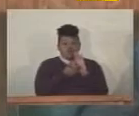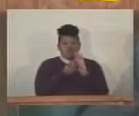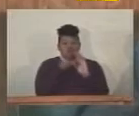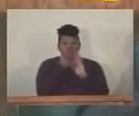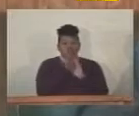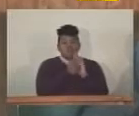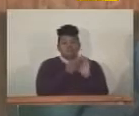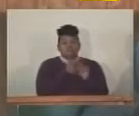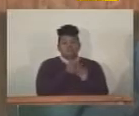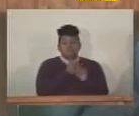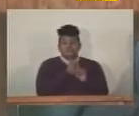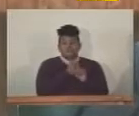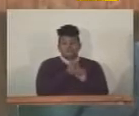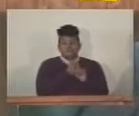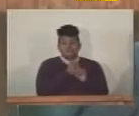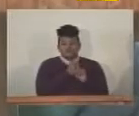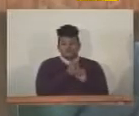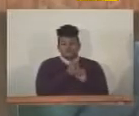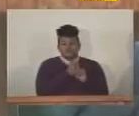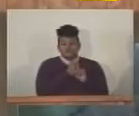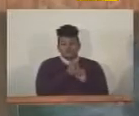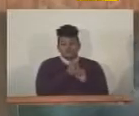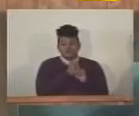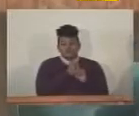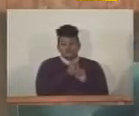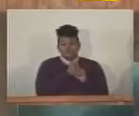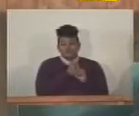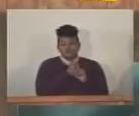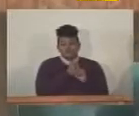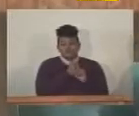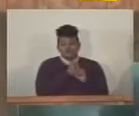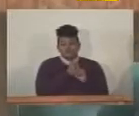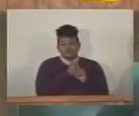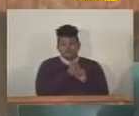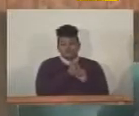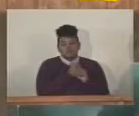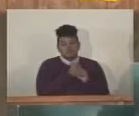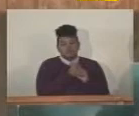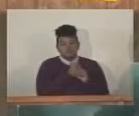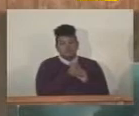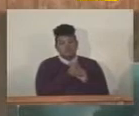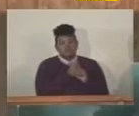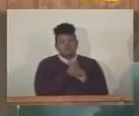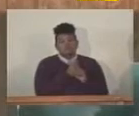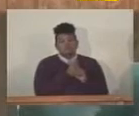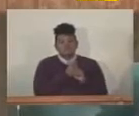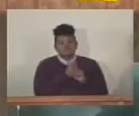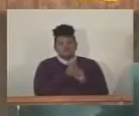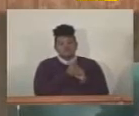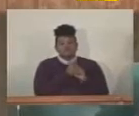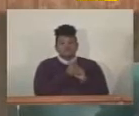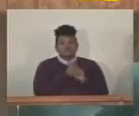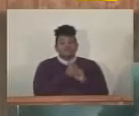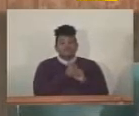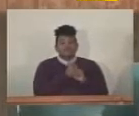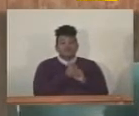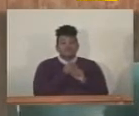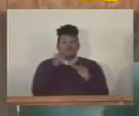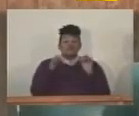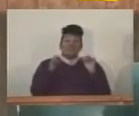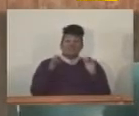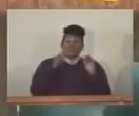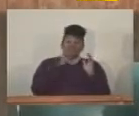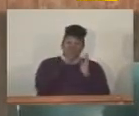no gainsaying that persons feel frustrated about the way that our system